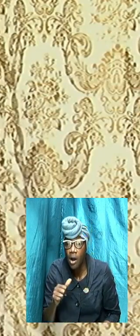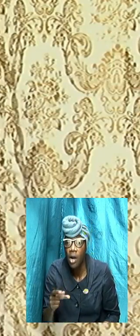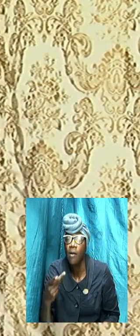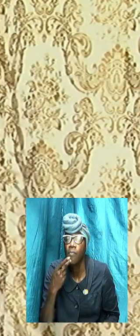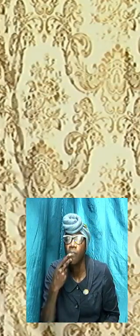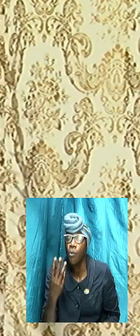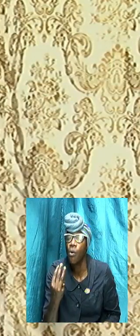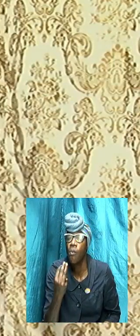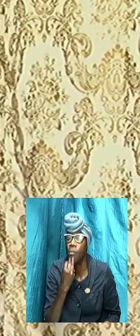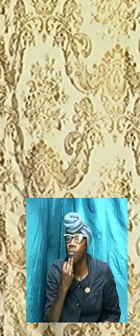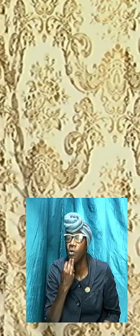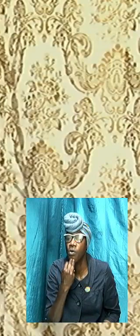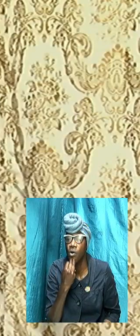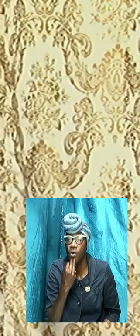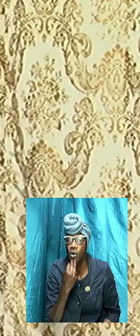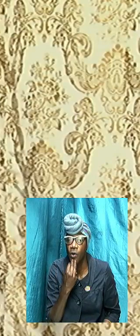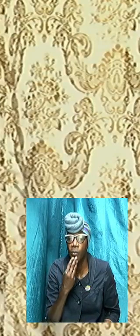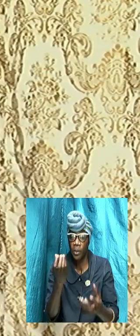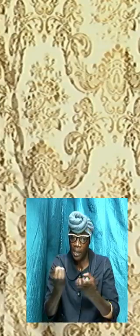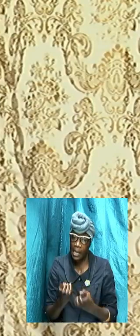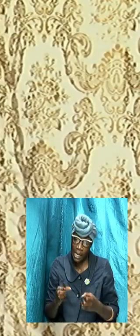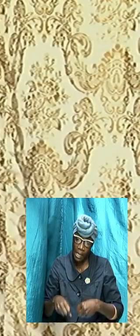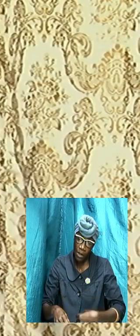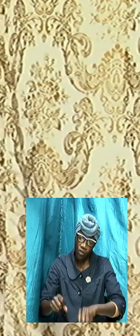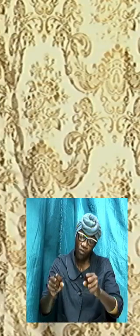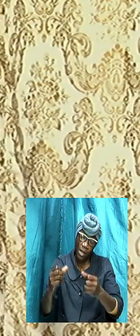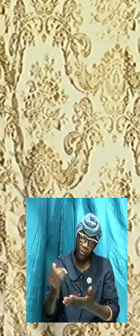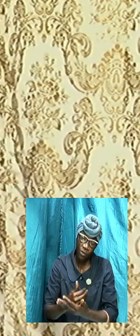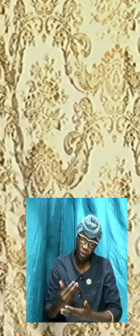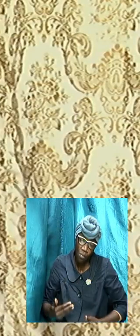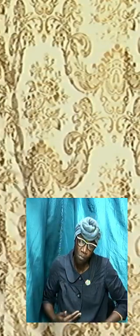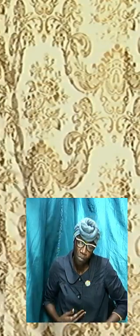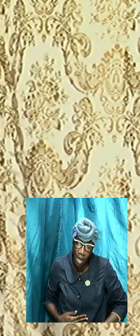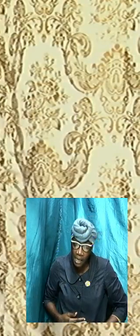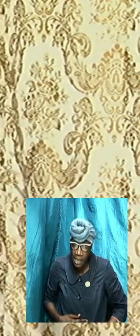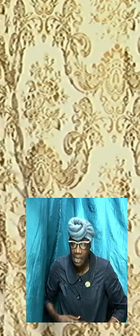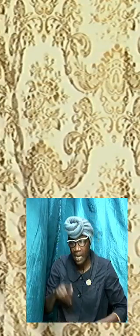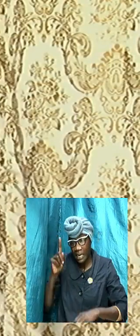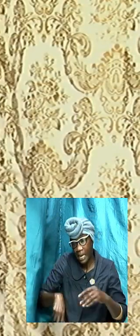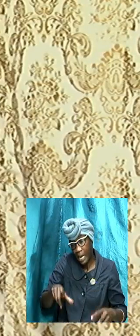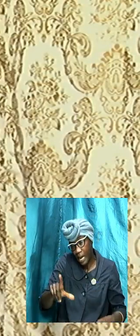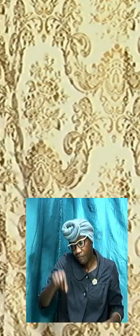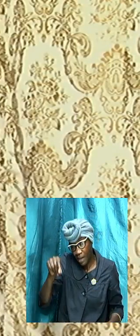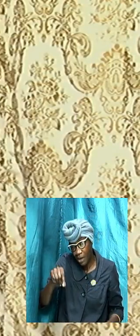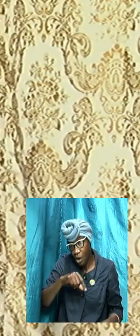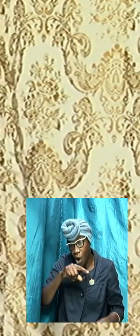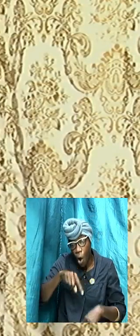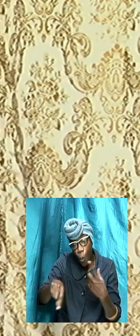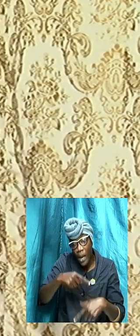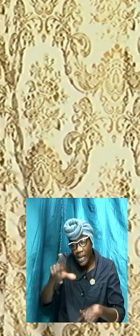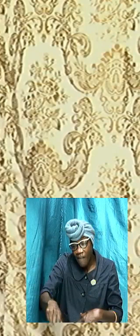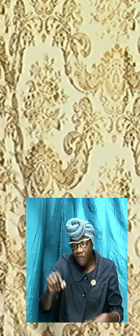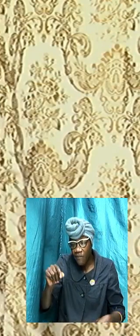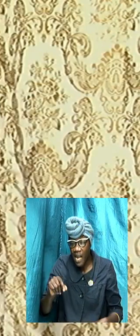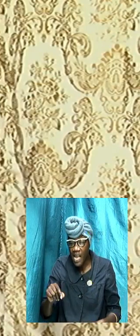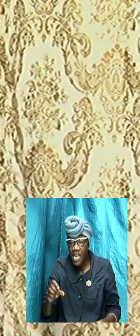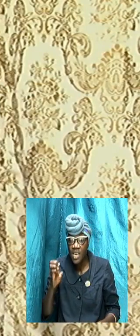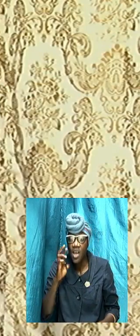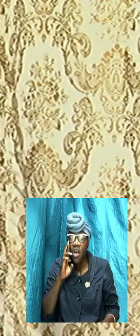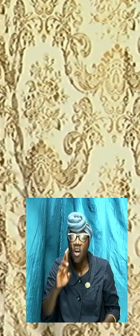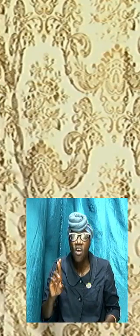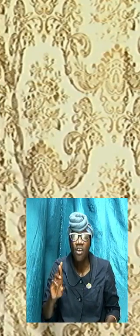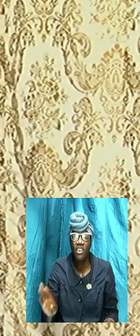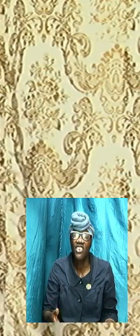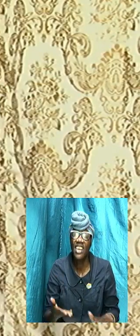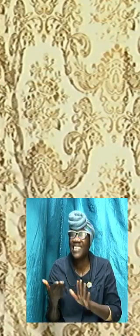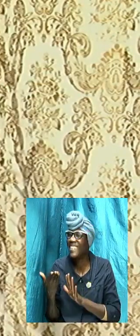road section. And she got a drive from somebody who probably was making a move, and they couldn't find her for days. And when they do find her, amen, she was dead,